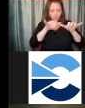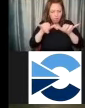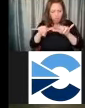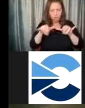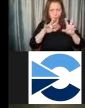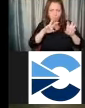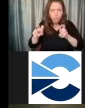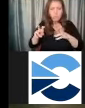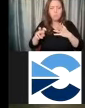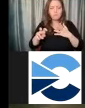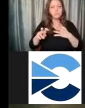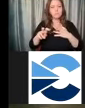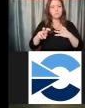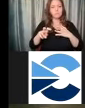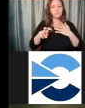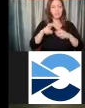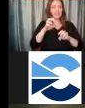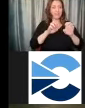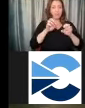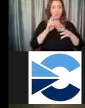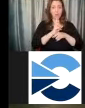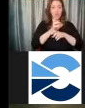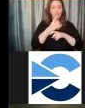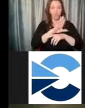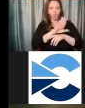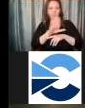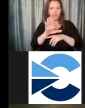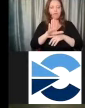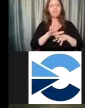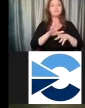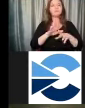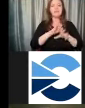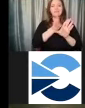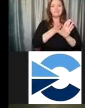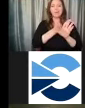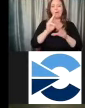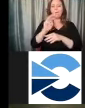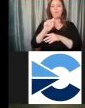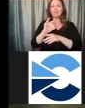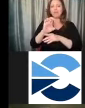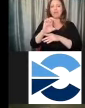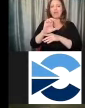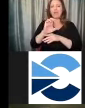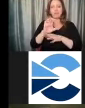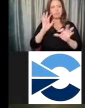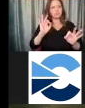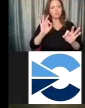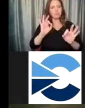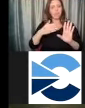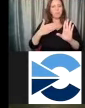been evaluated for their psychometric soundness, so that before we went off